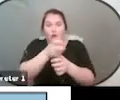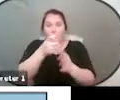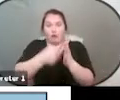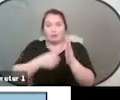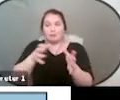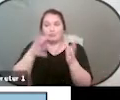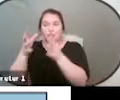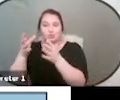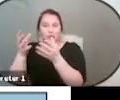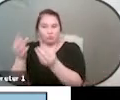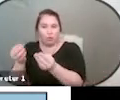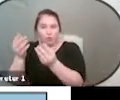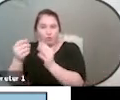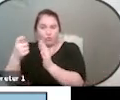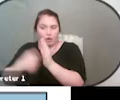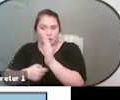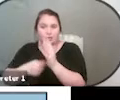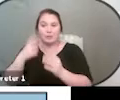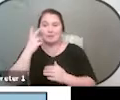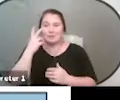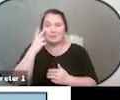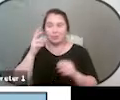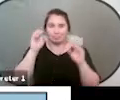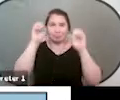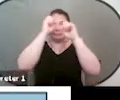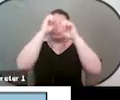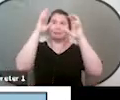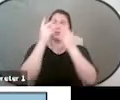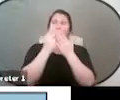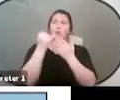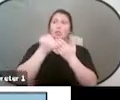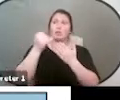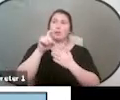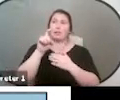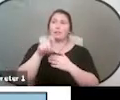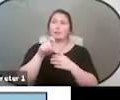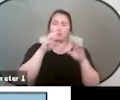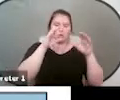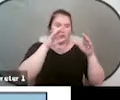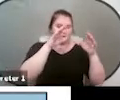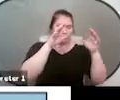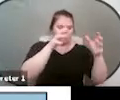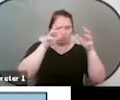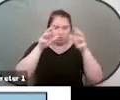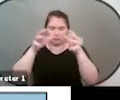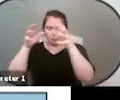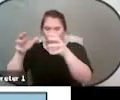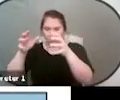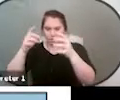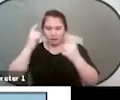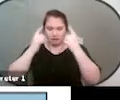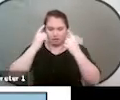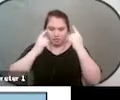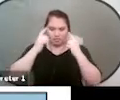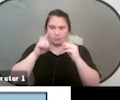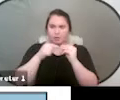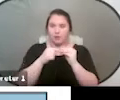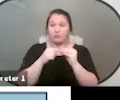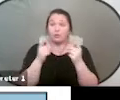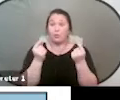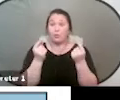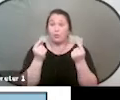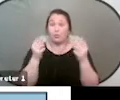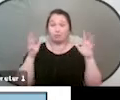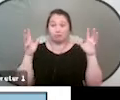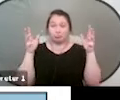project and what goes into everything, we take all these different categories into consideration. And so that's when we combine all those together, that's what we